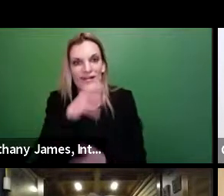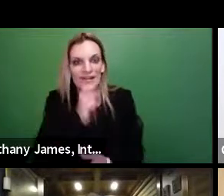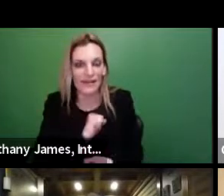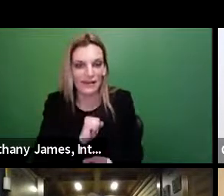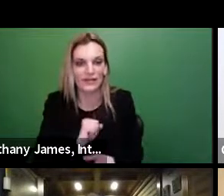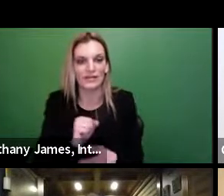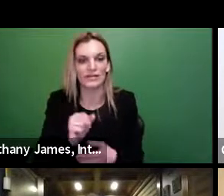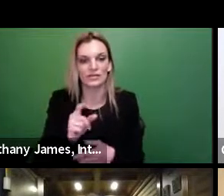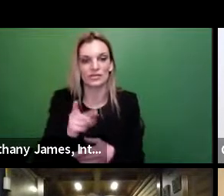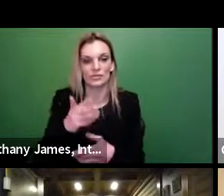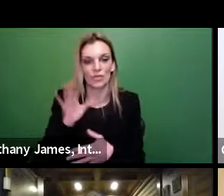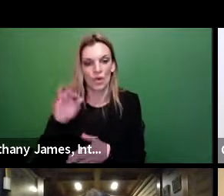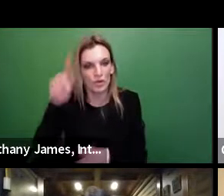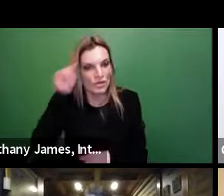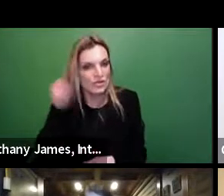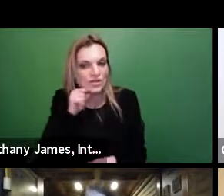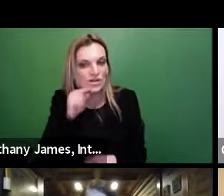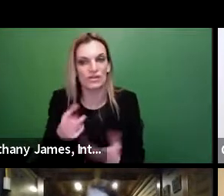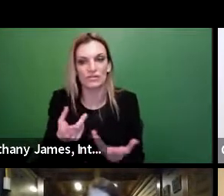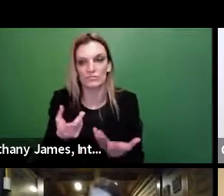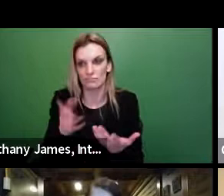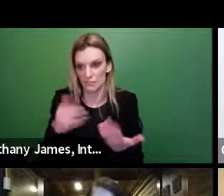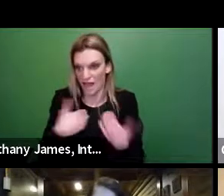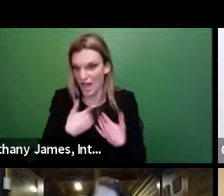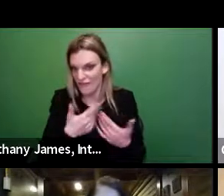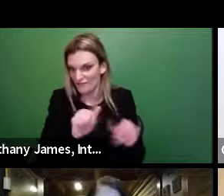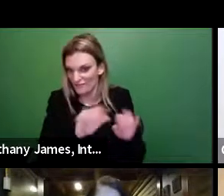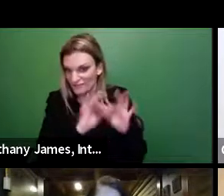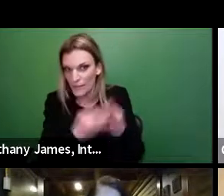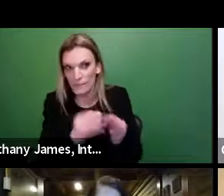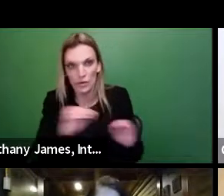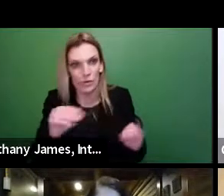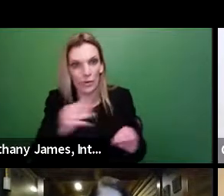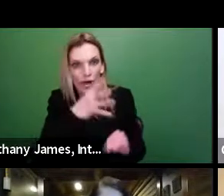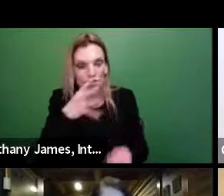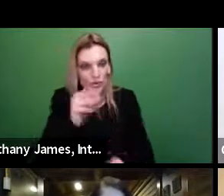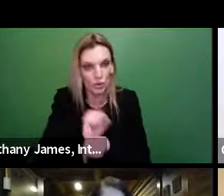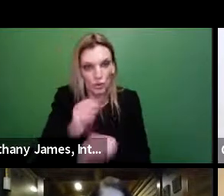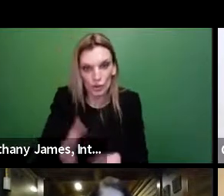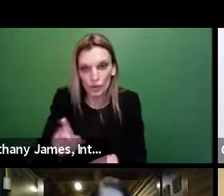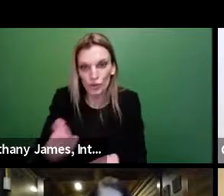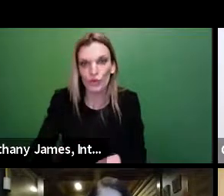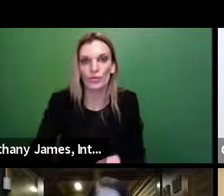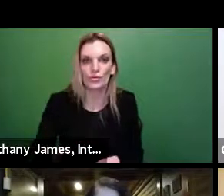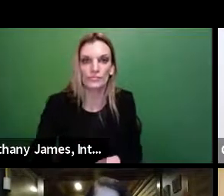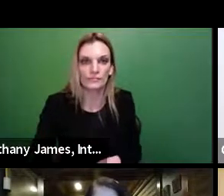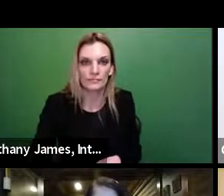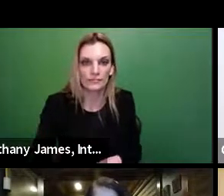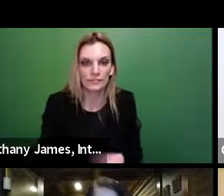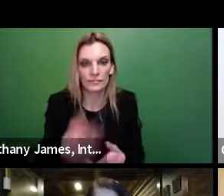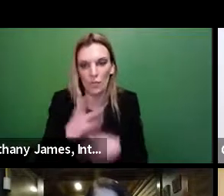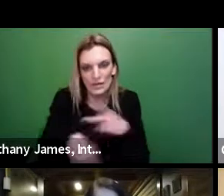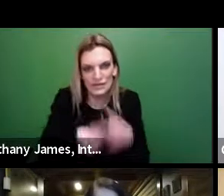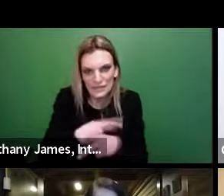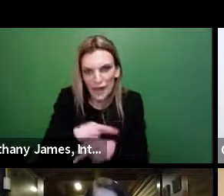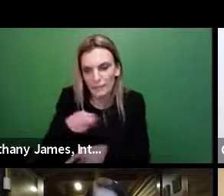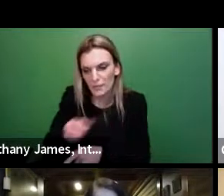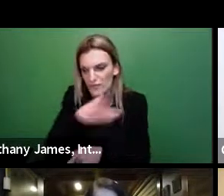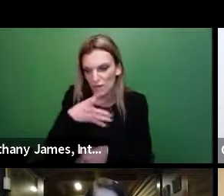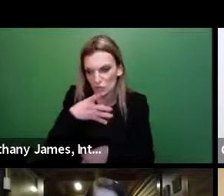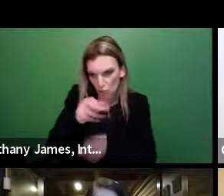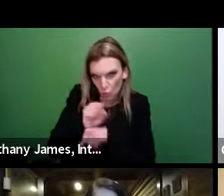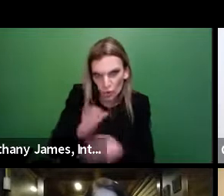agricultural worker, and non-agricultural family members. Another example is the agricultural worker type. There are many others,